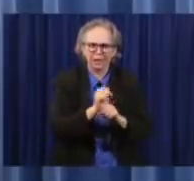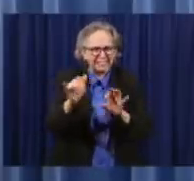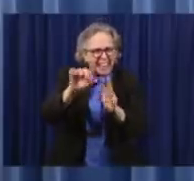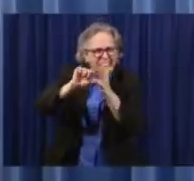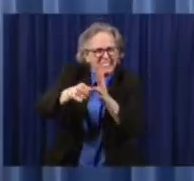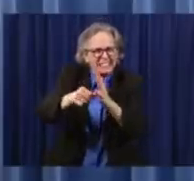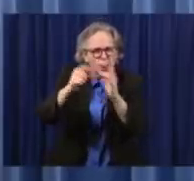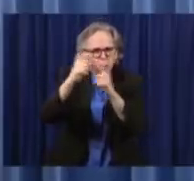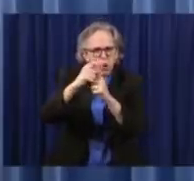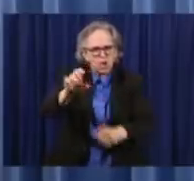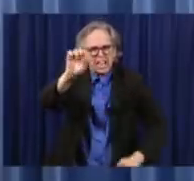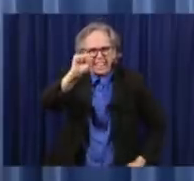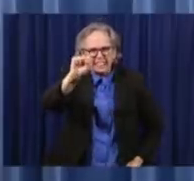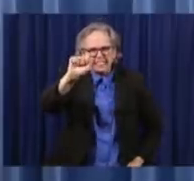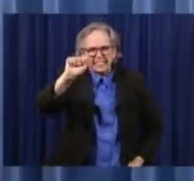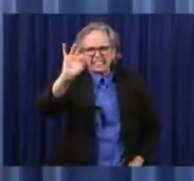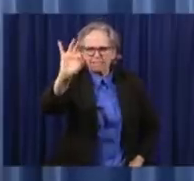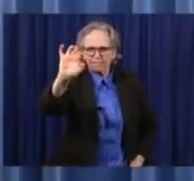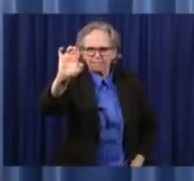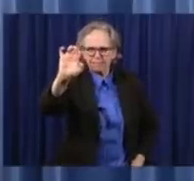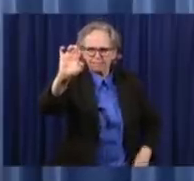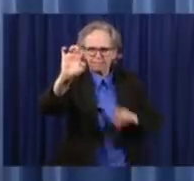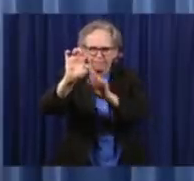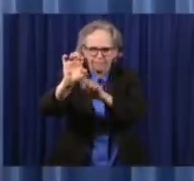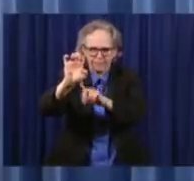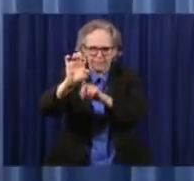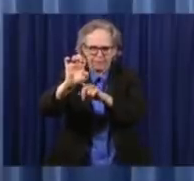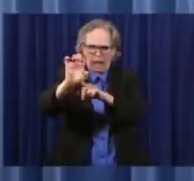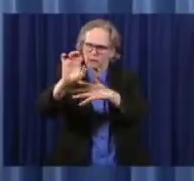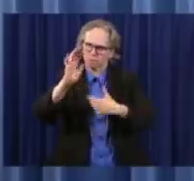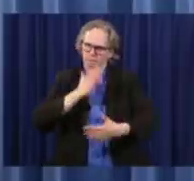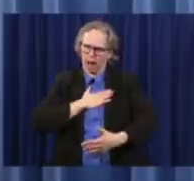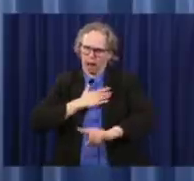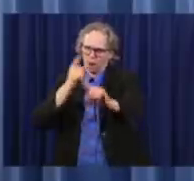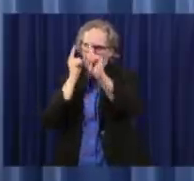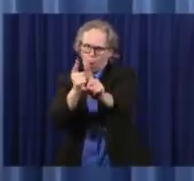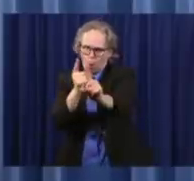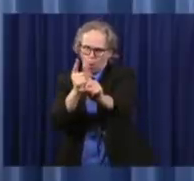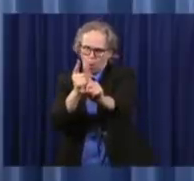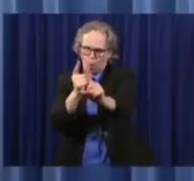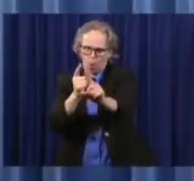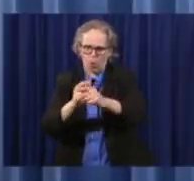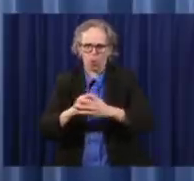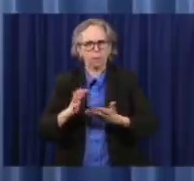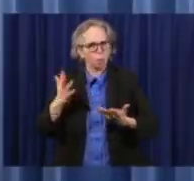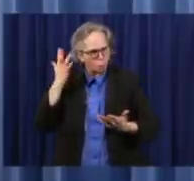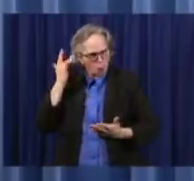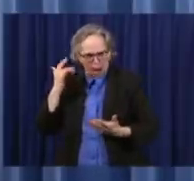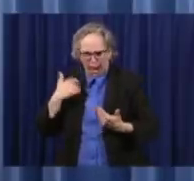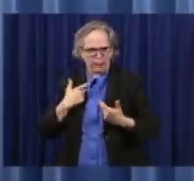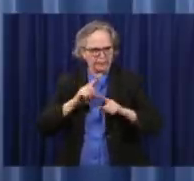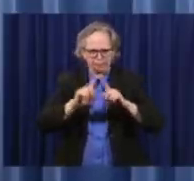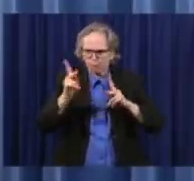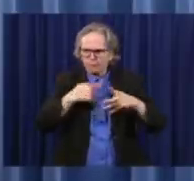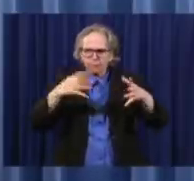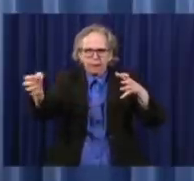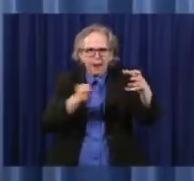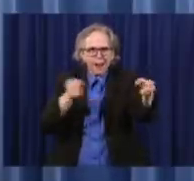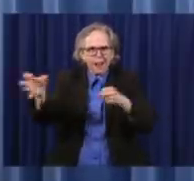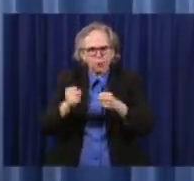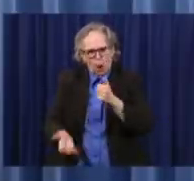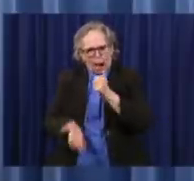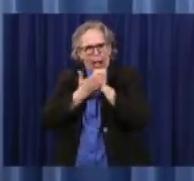possible. And that's what our goal is in bringing all these folks together. Why is that